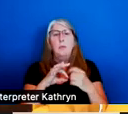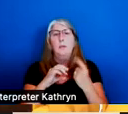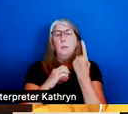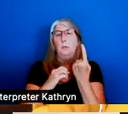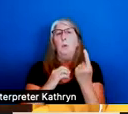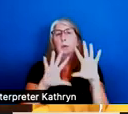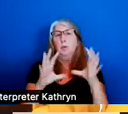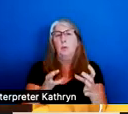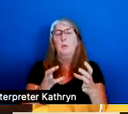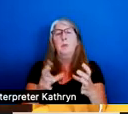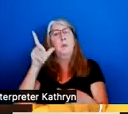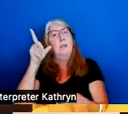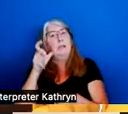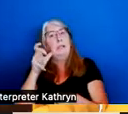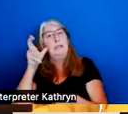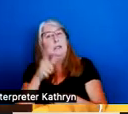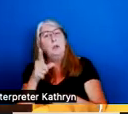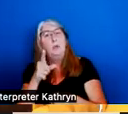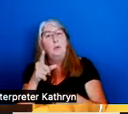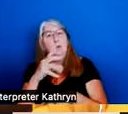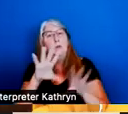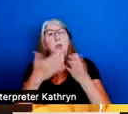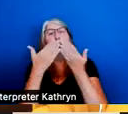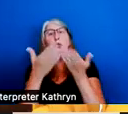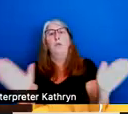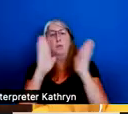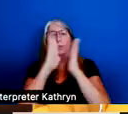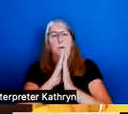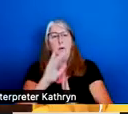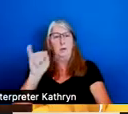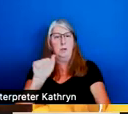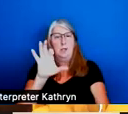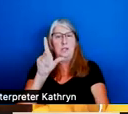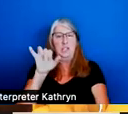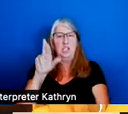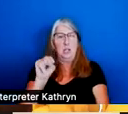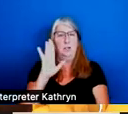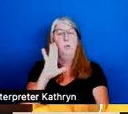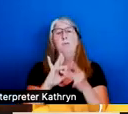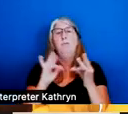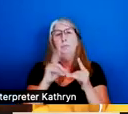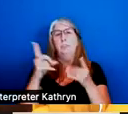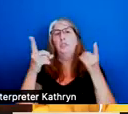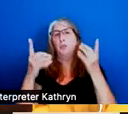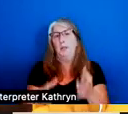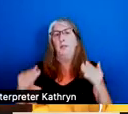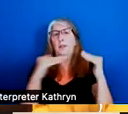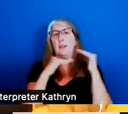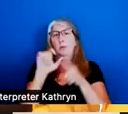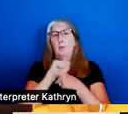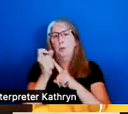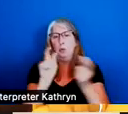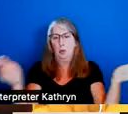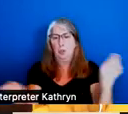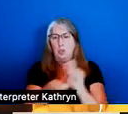universal prayer recited by Jacqueline Miller, our Director of Racial Equity and Social Change. With